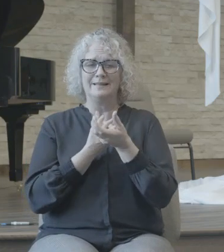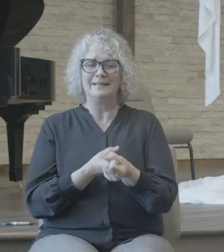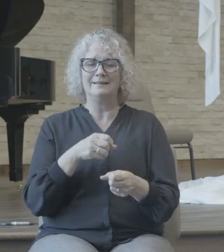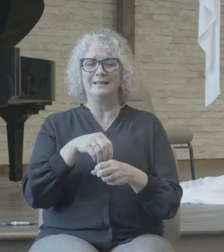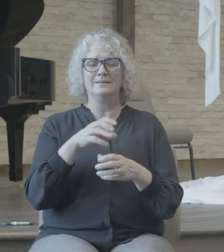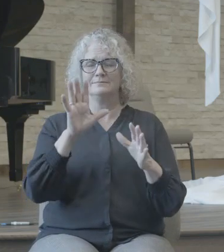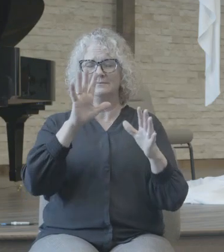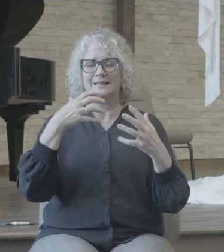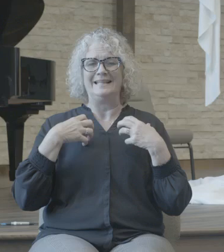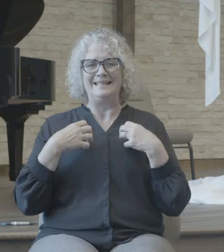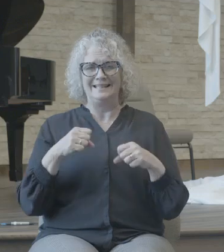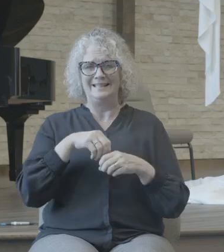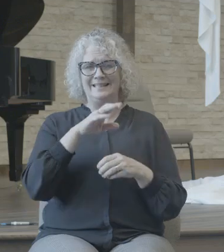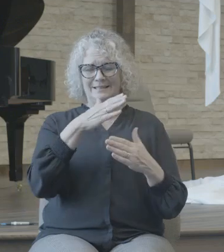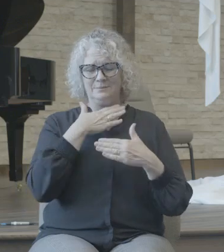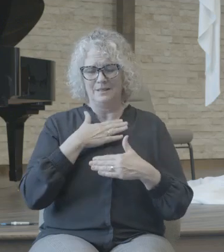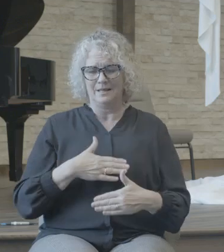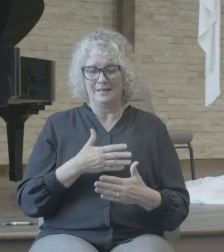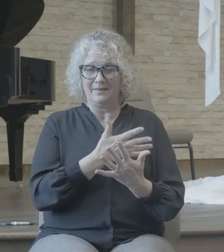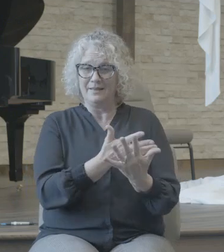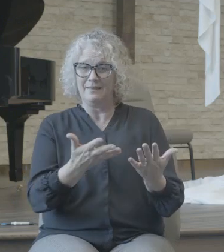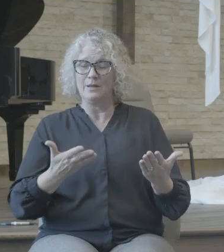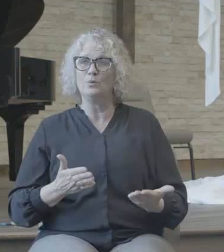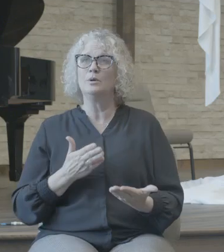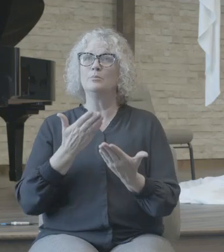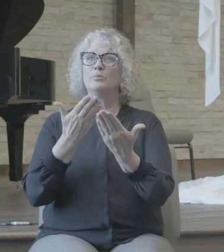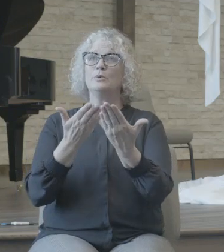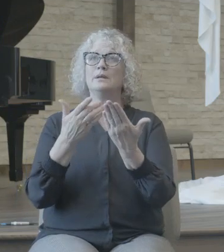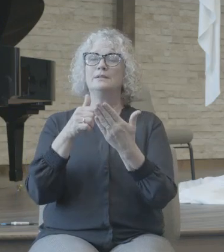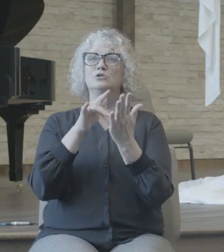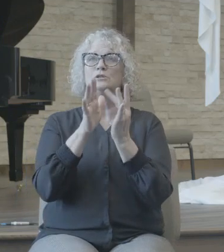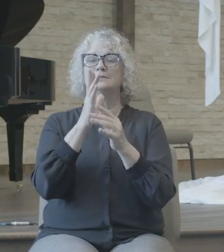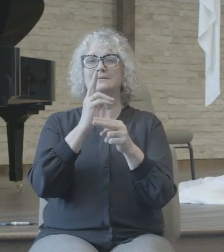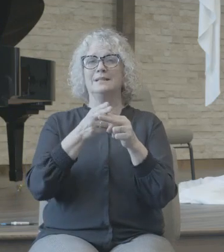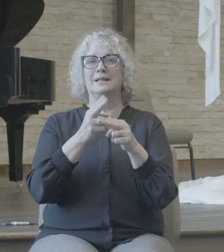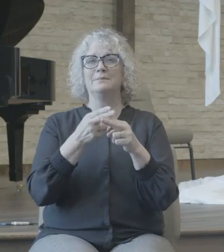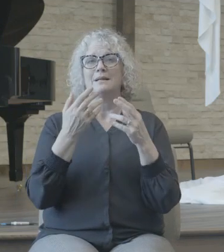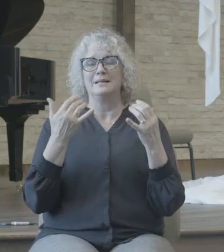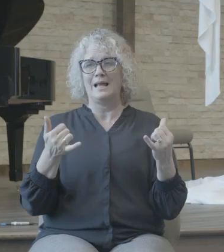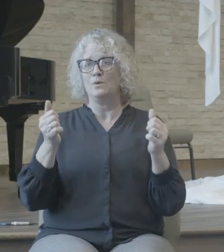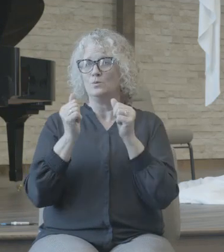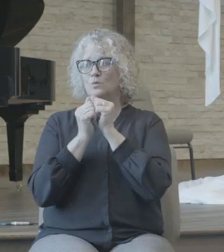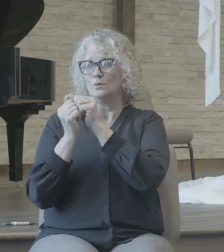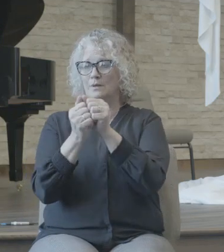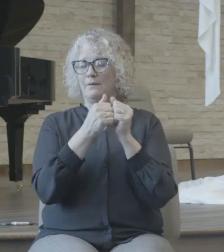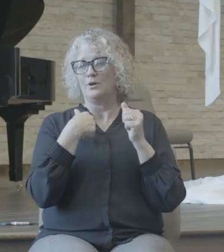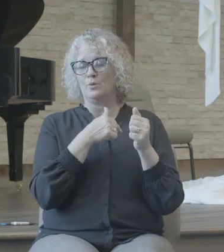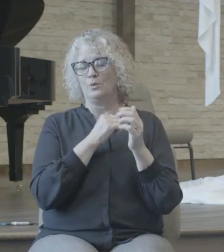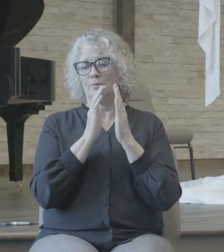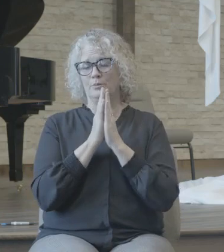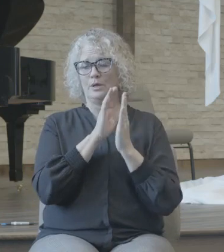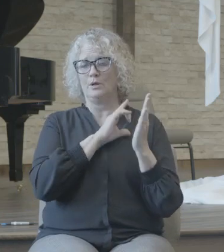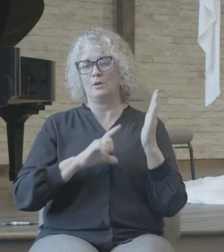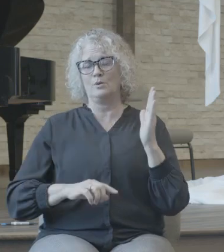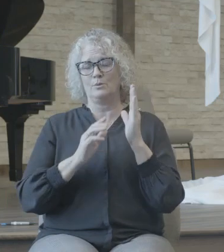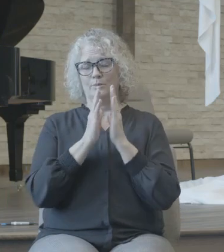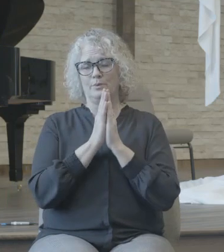body. These things we bring before you in Jesus' name, and now we pray together the Lord's